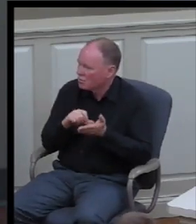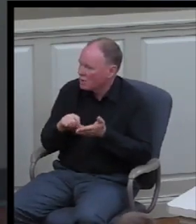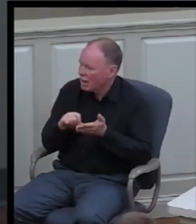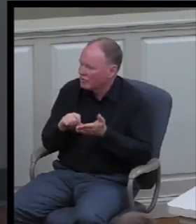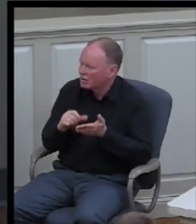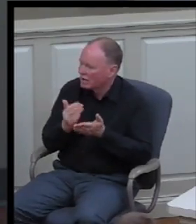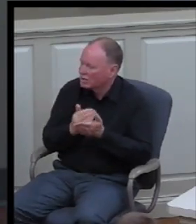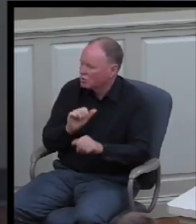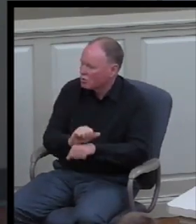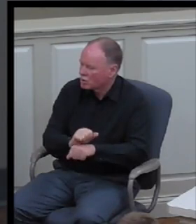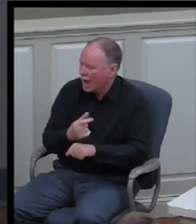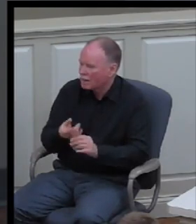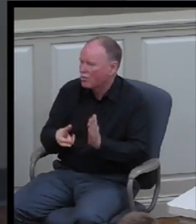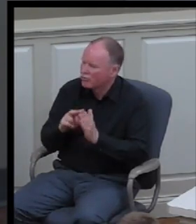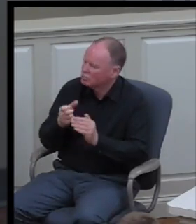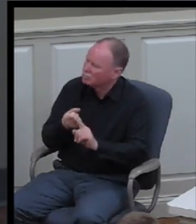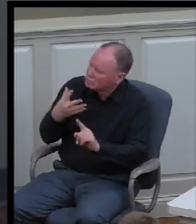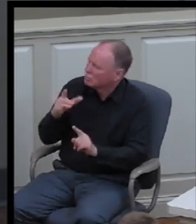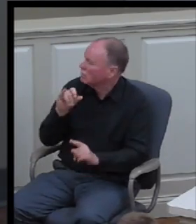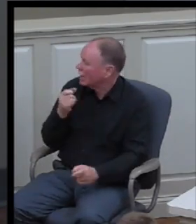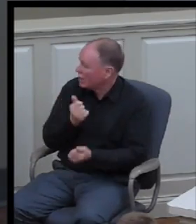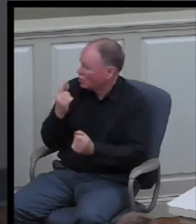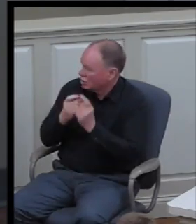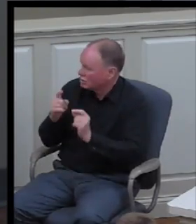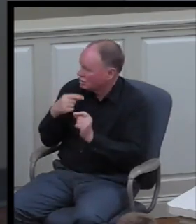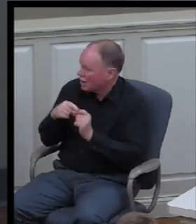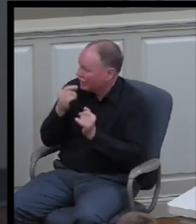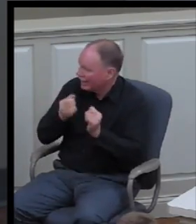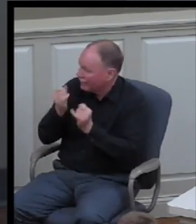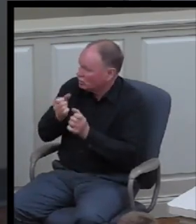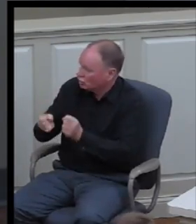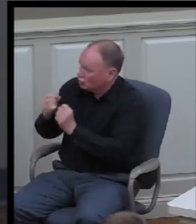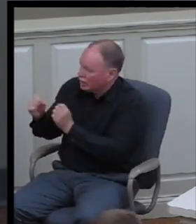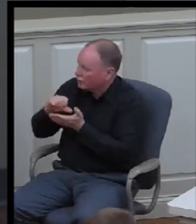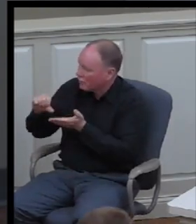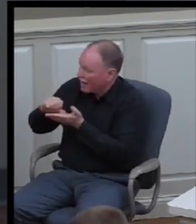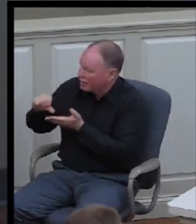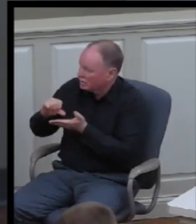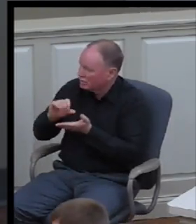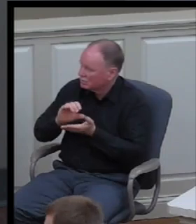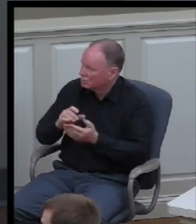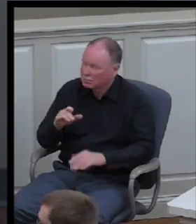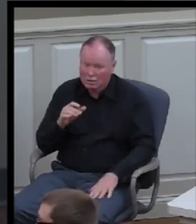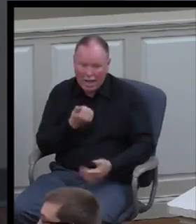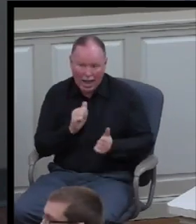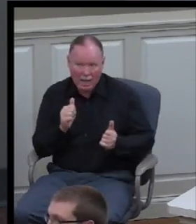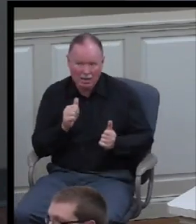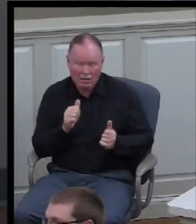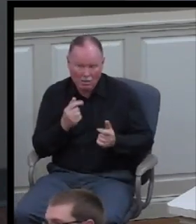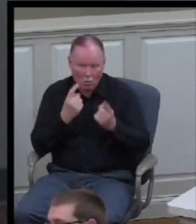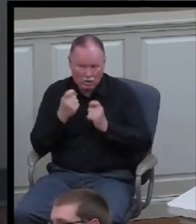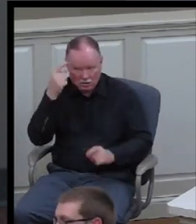work. I can go over it, but do you have any questions about the individual streets? Any questions for Mr. Castle?